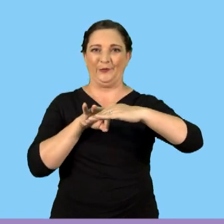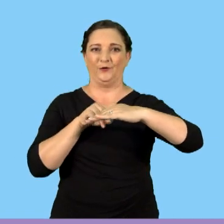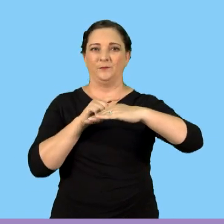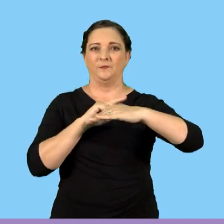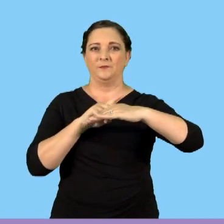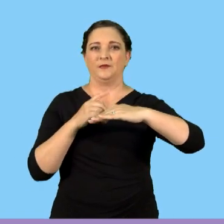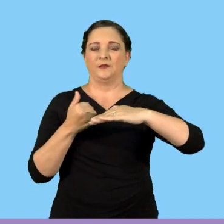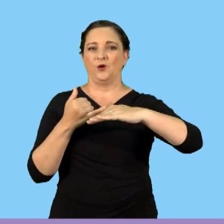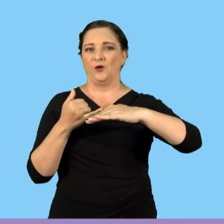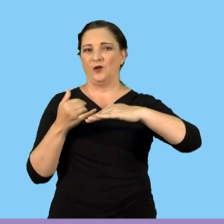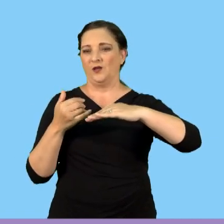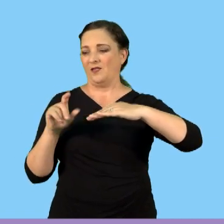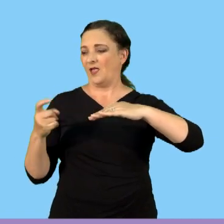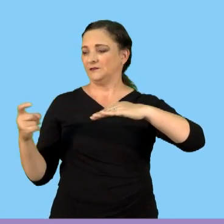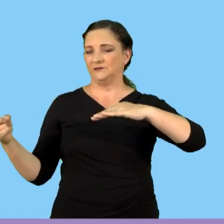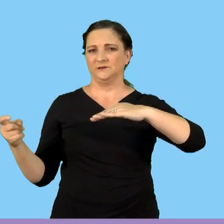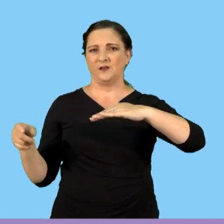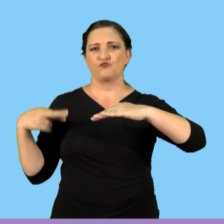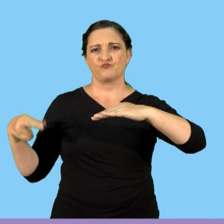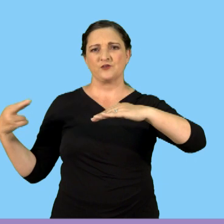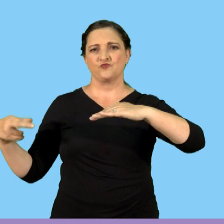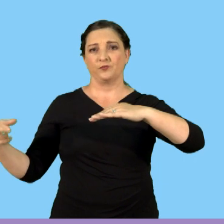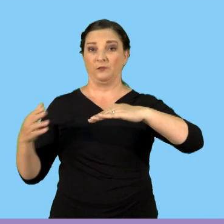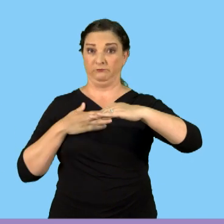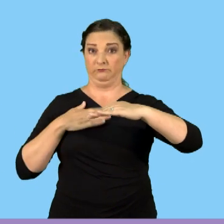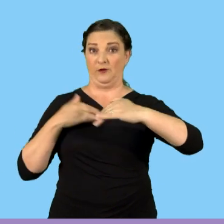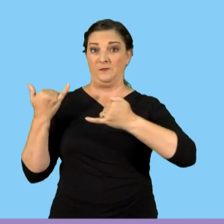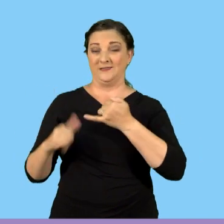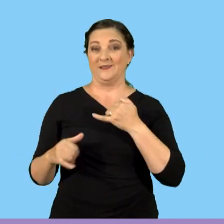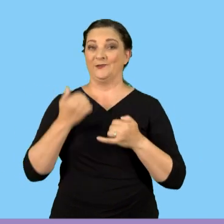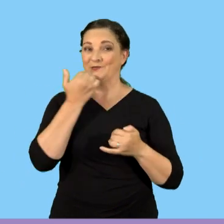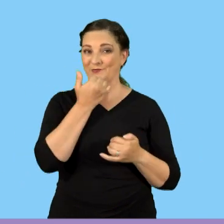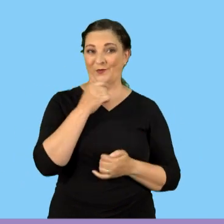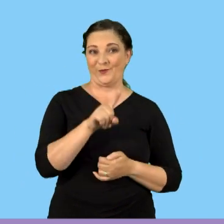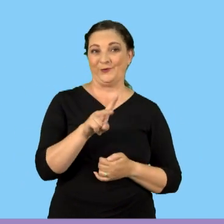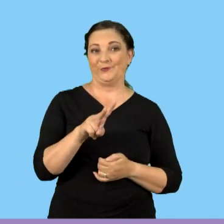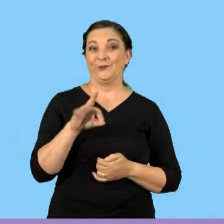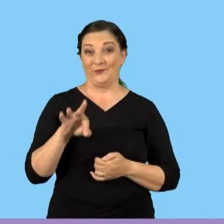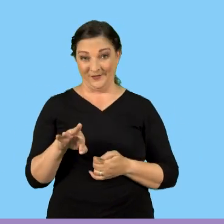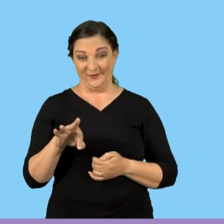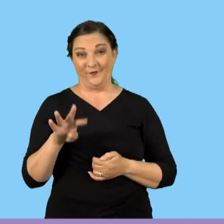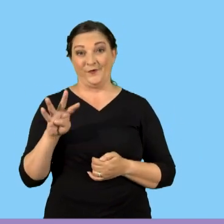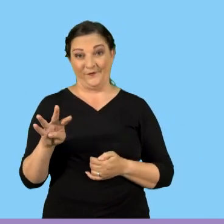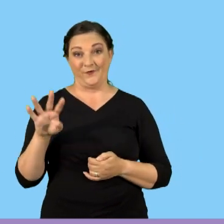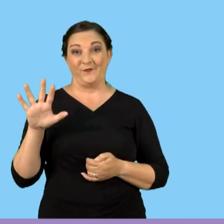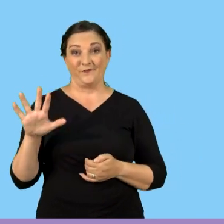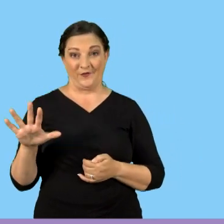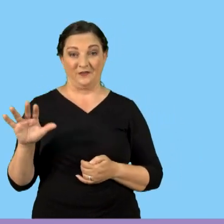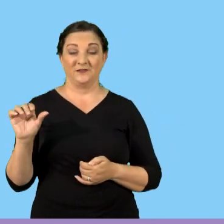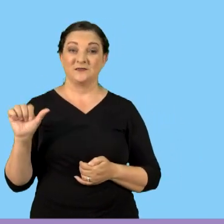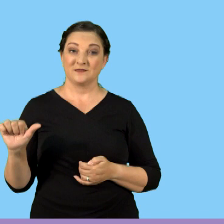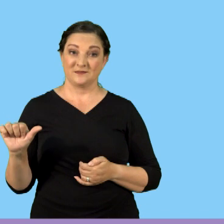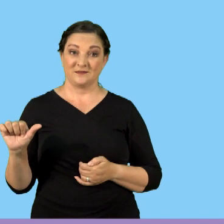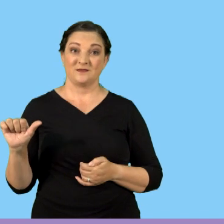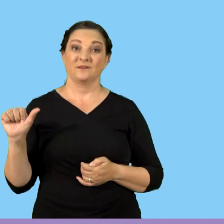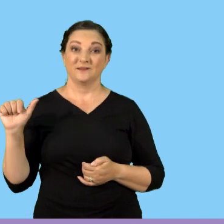with. Let me just fix here on the x-axis. As you can see, there are numbers that are repeated there. My bad. So we have a 1, 2, 3. There's